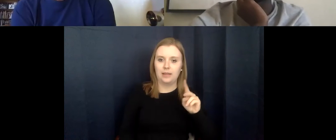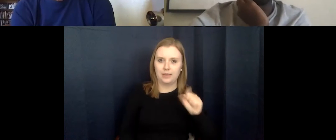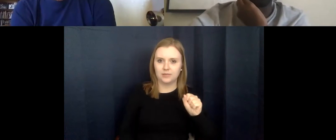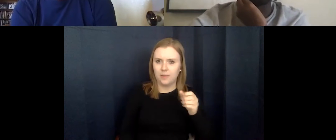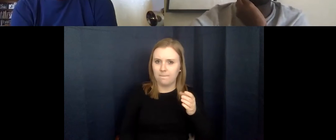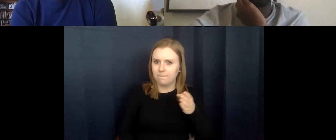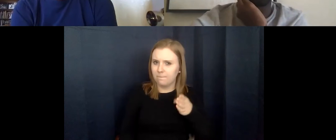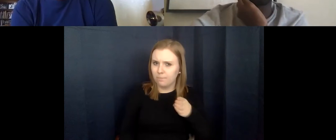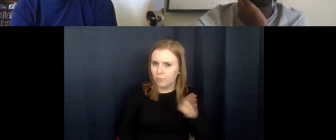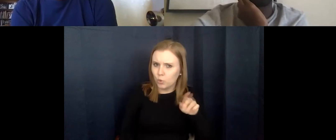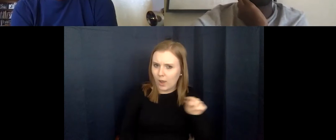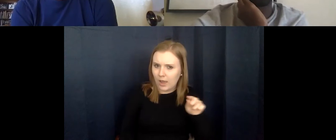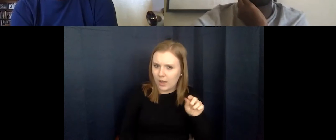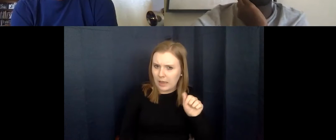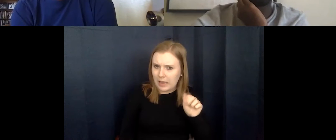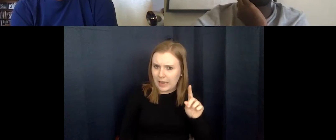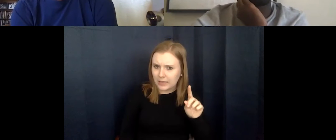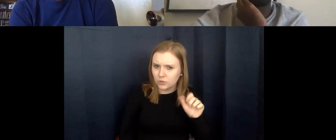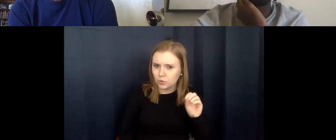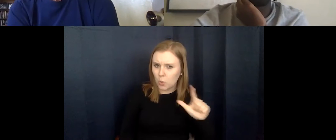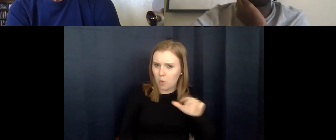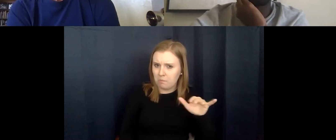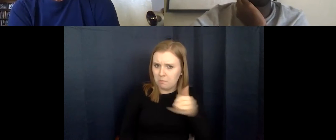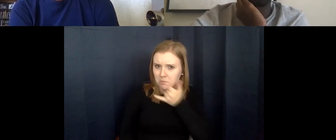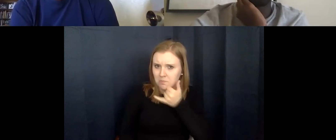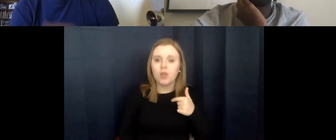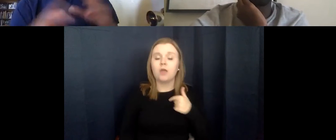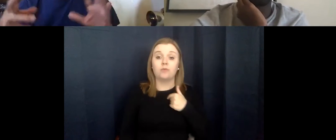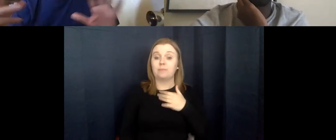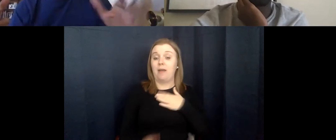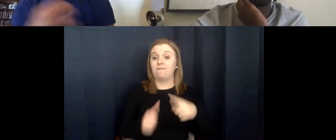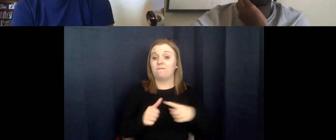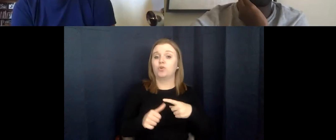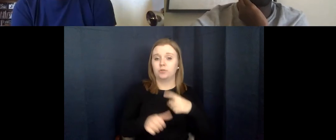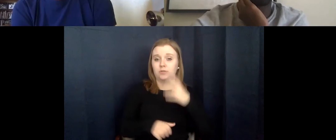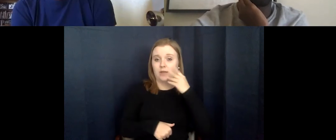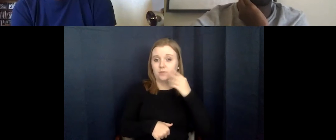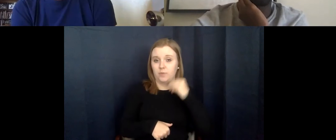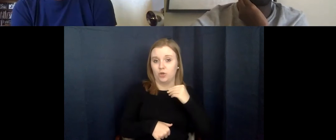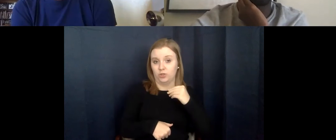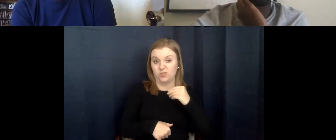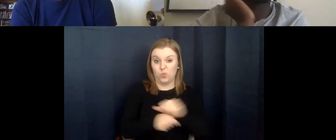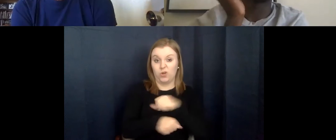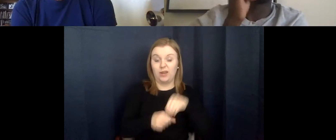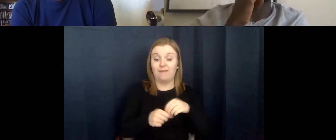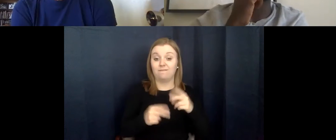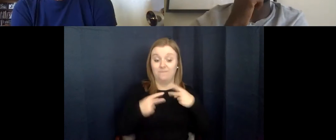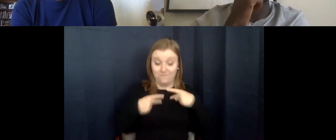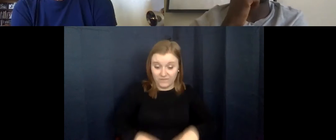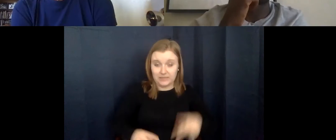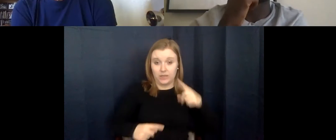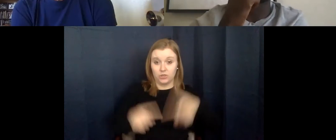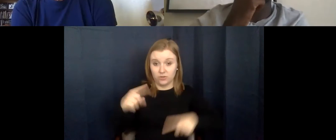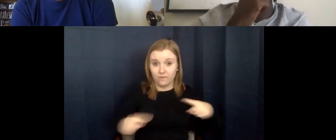that I was my first experience working in a physically diverse setting with